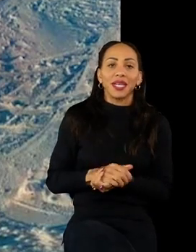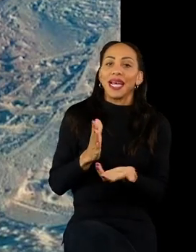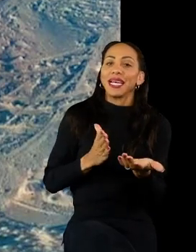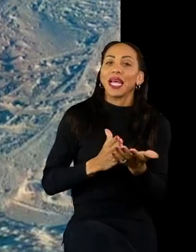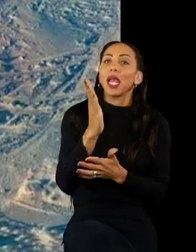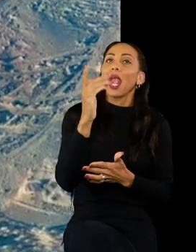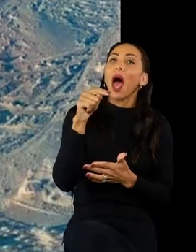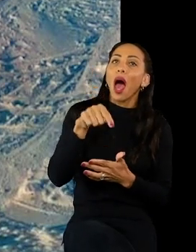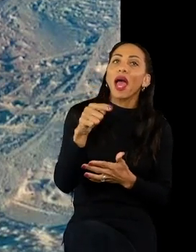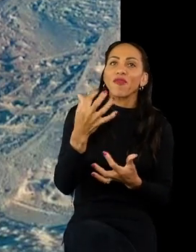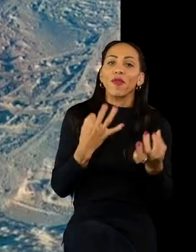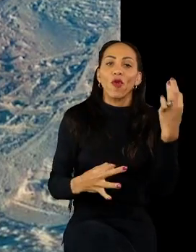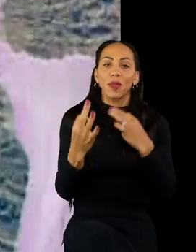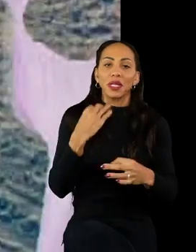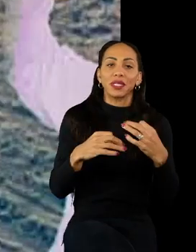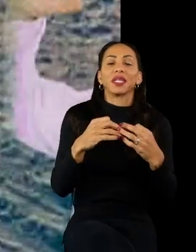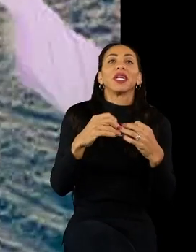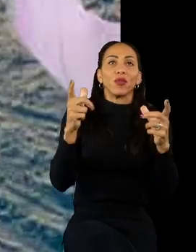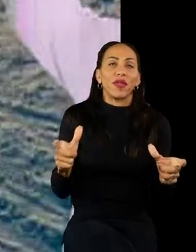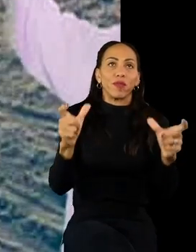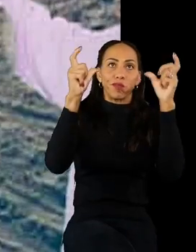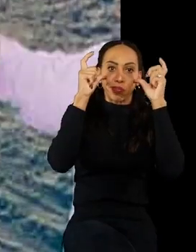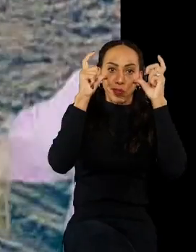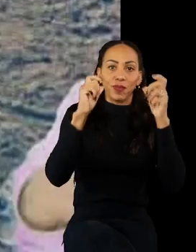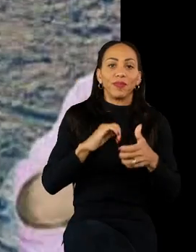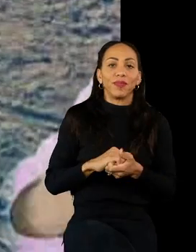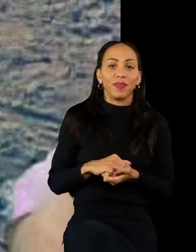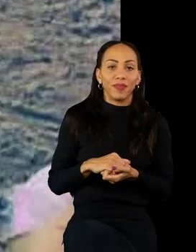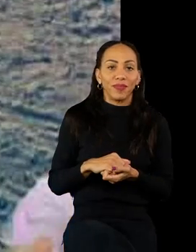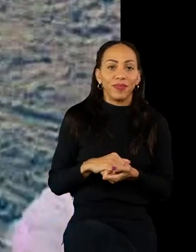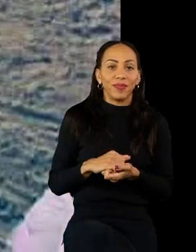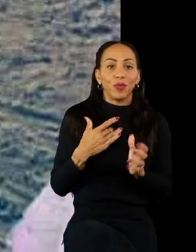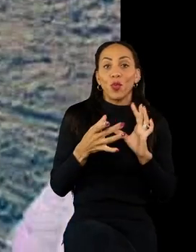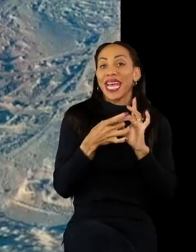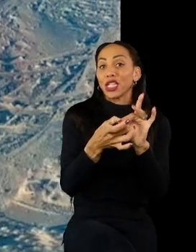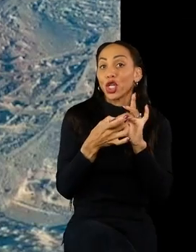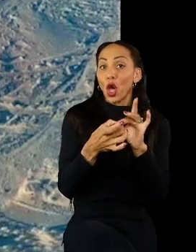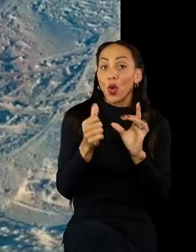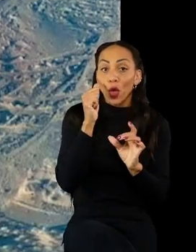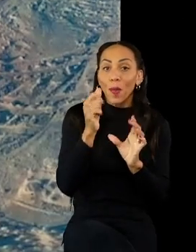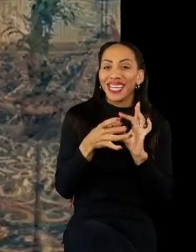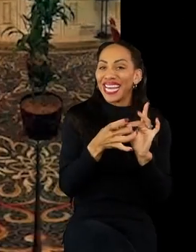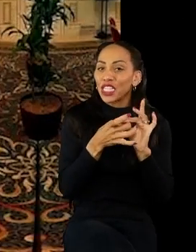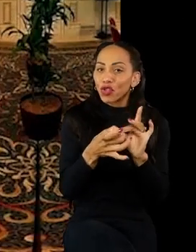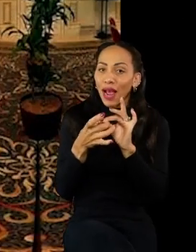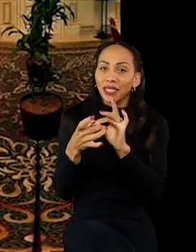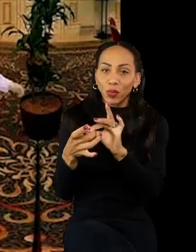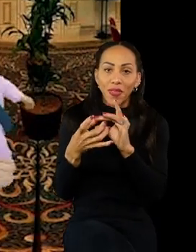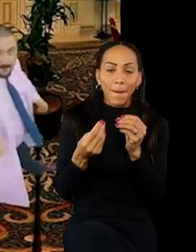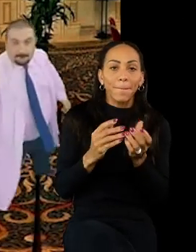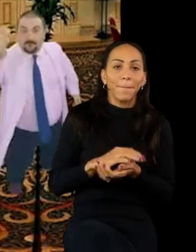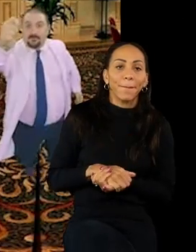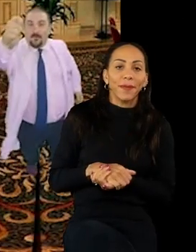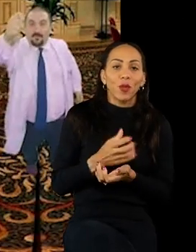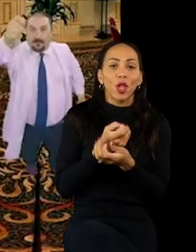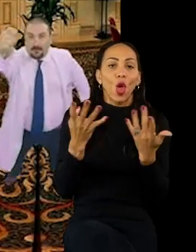kind of spectacular campus we have. It's a live performance for one audience member at a time who wears a virtual reality headset. We get